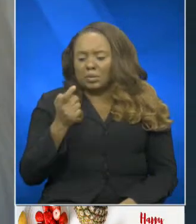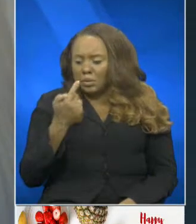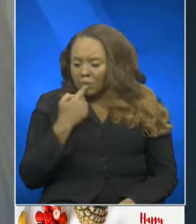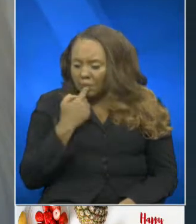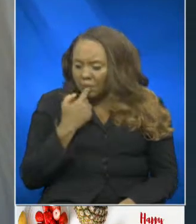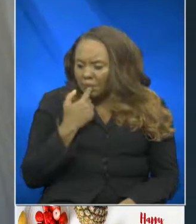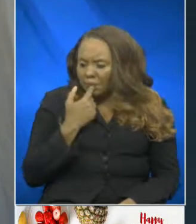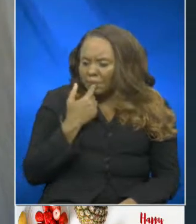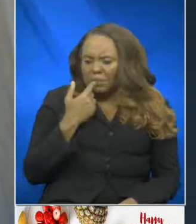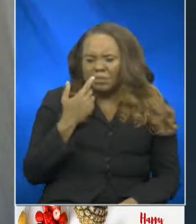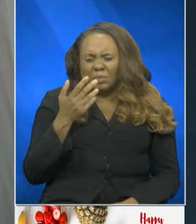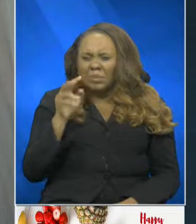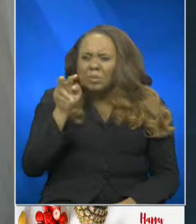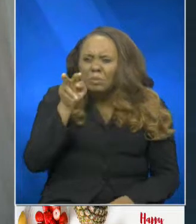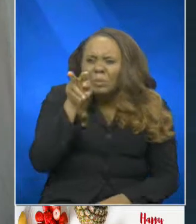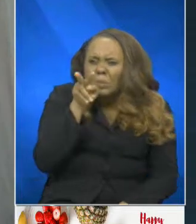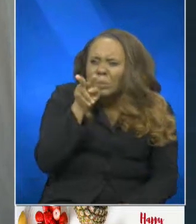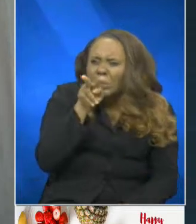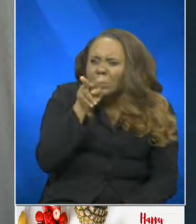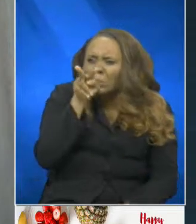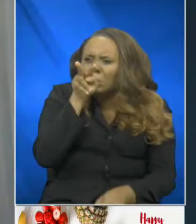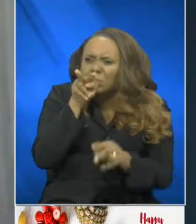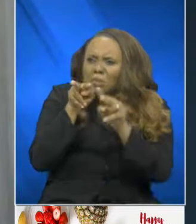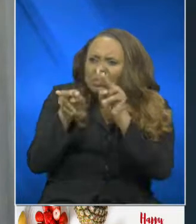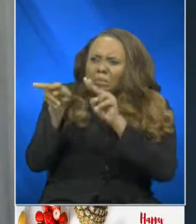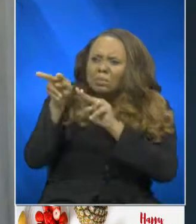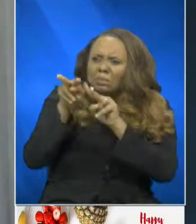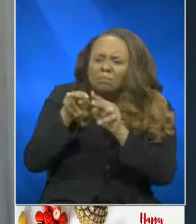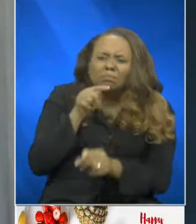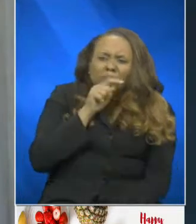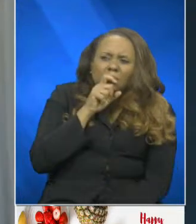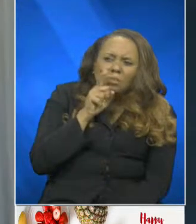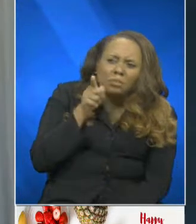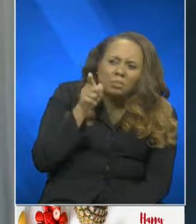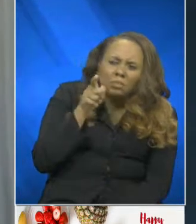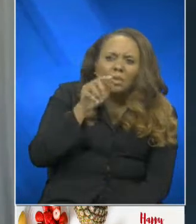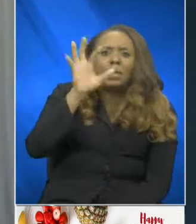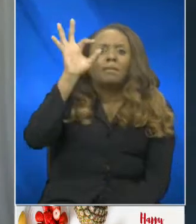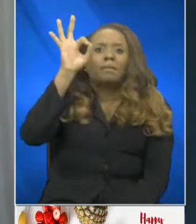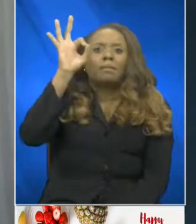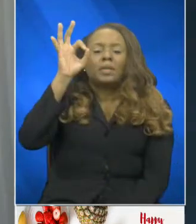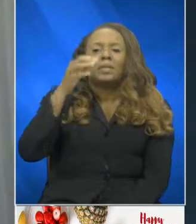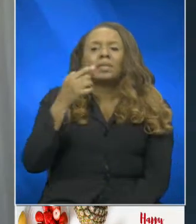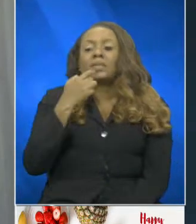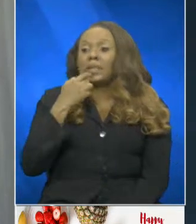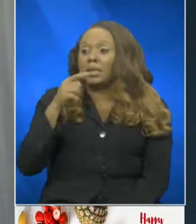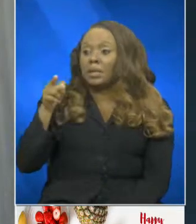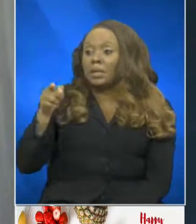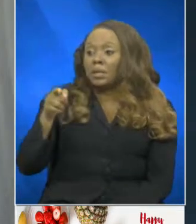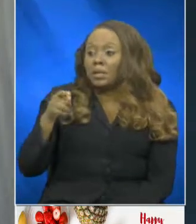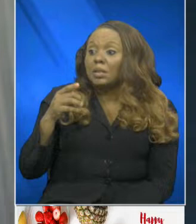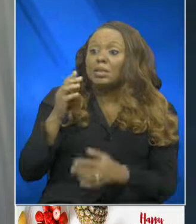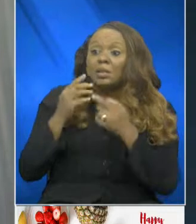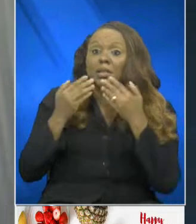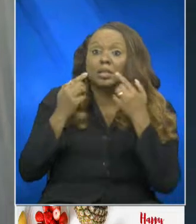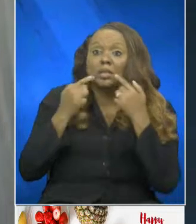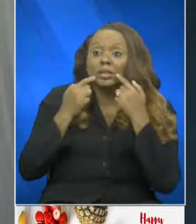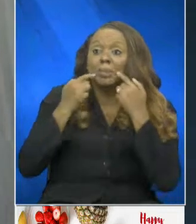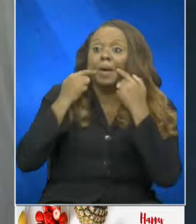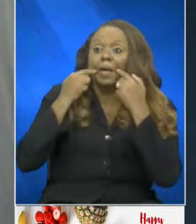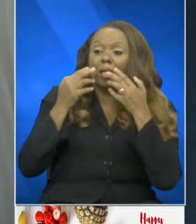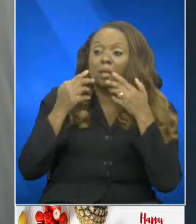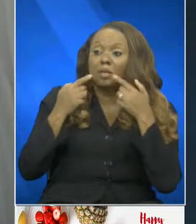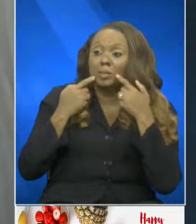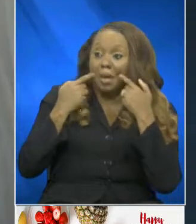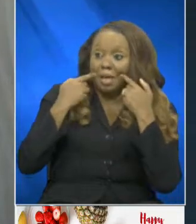they're being affected. The F is for face. So you ask them to smile for you. If they can't